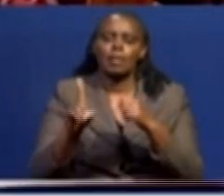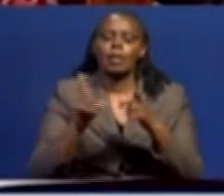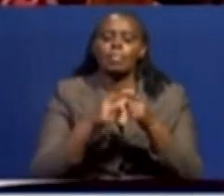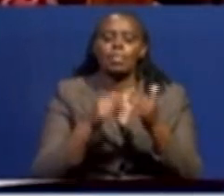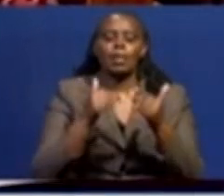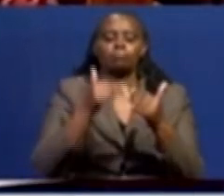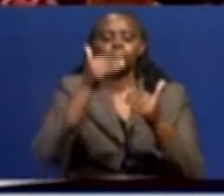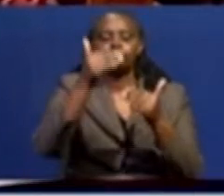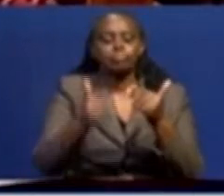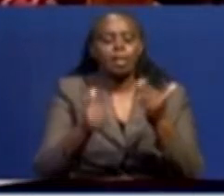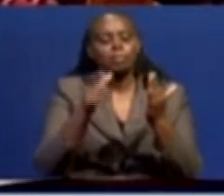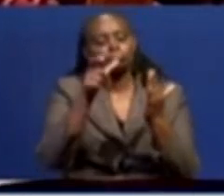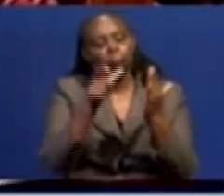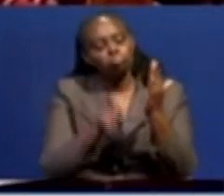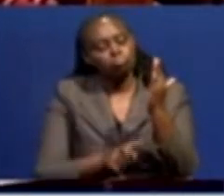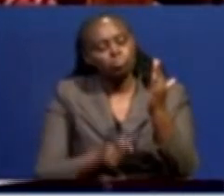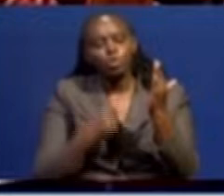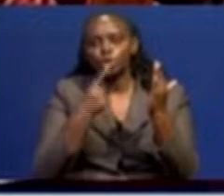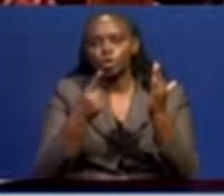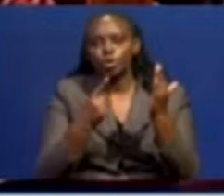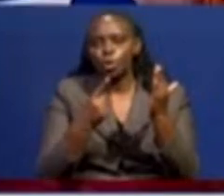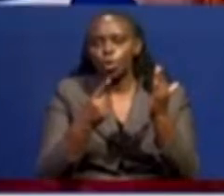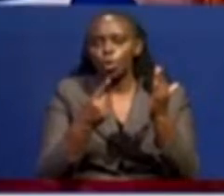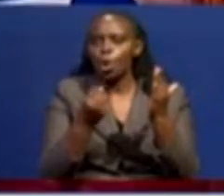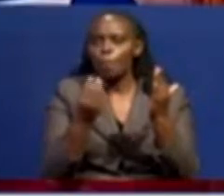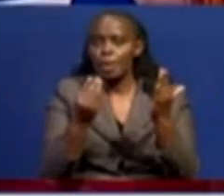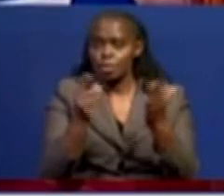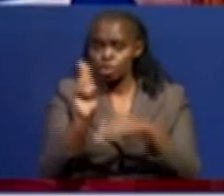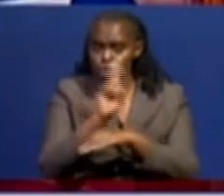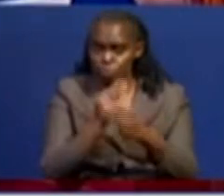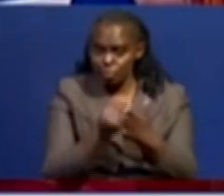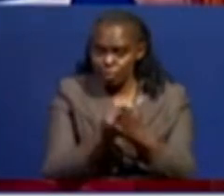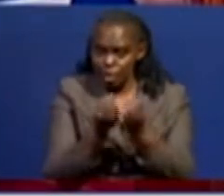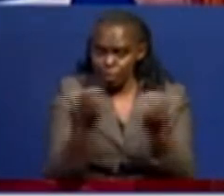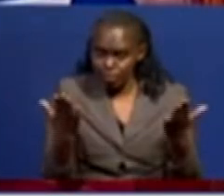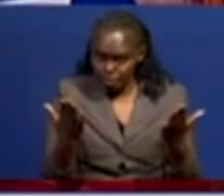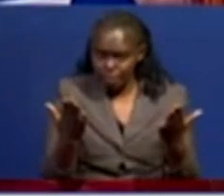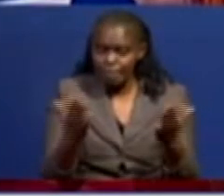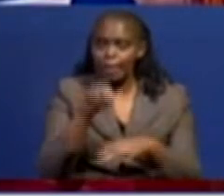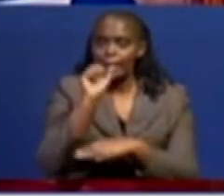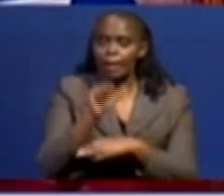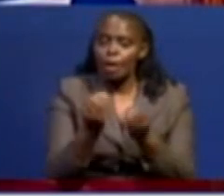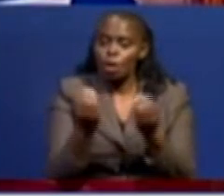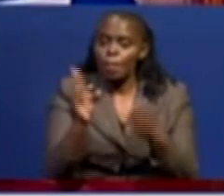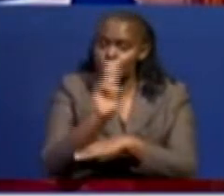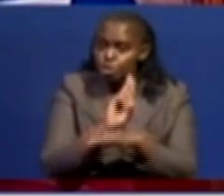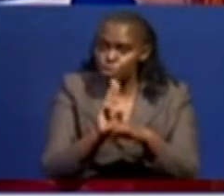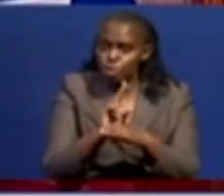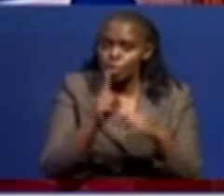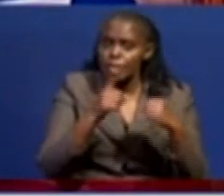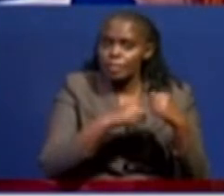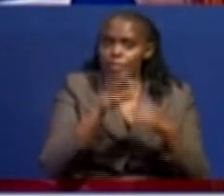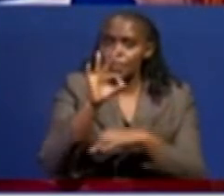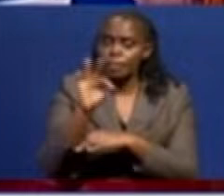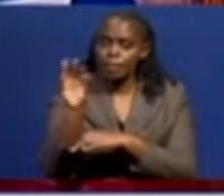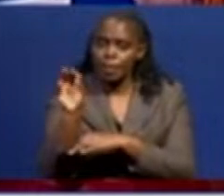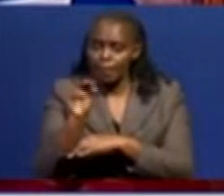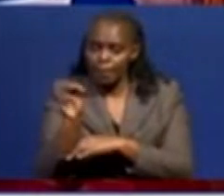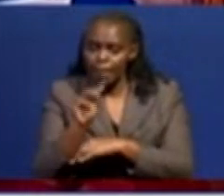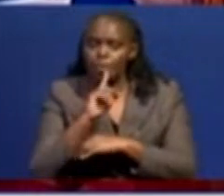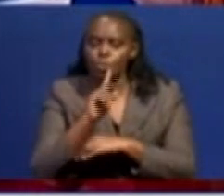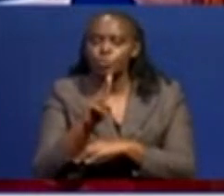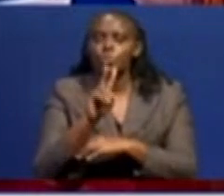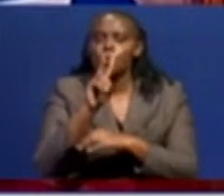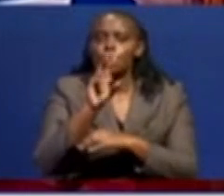51,911,631. Then the next column speaks about actual expenditure, correct? Yes. How much has been expended?